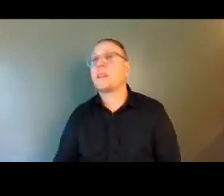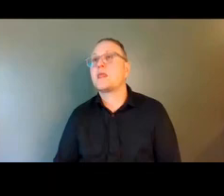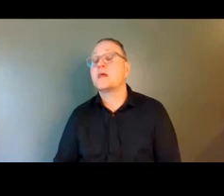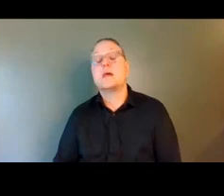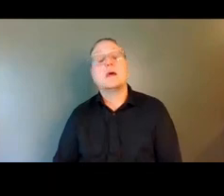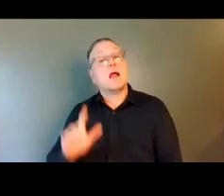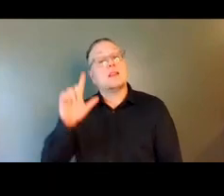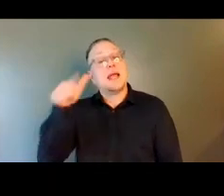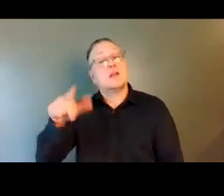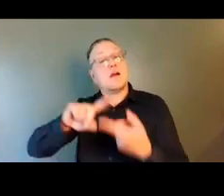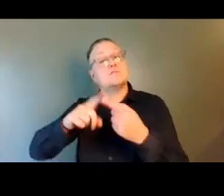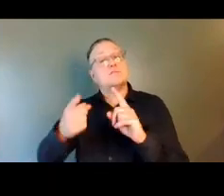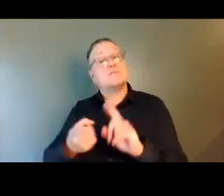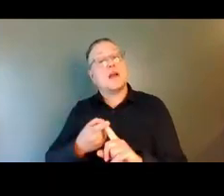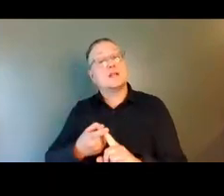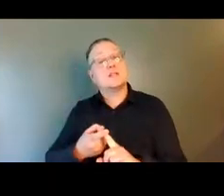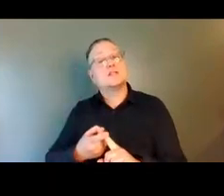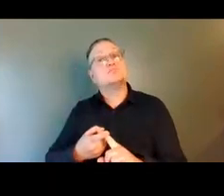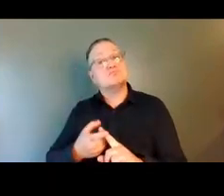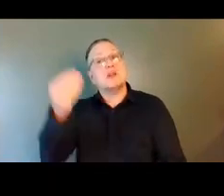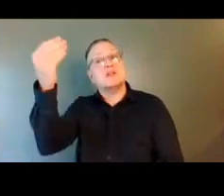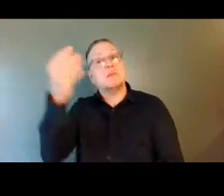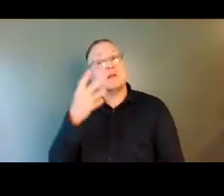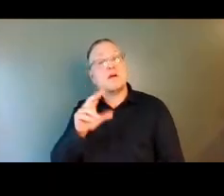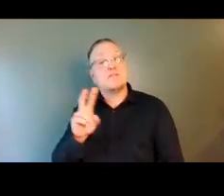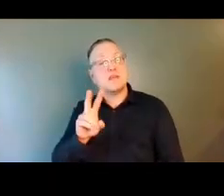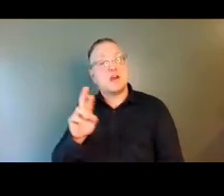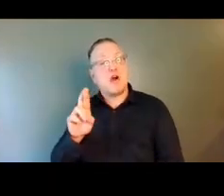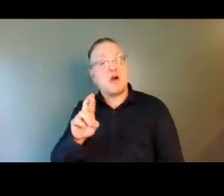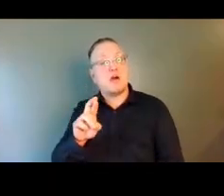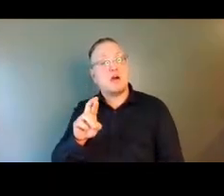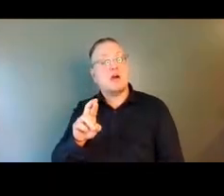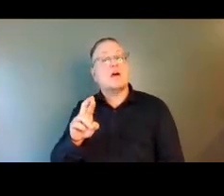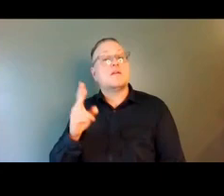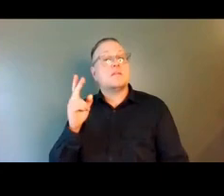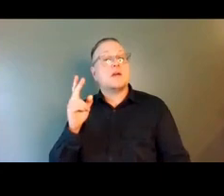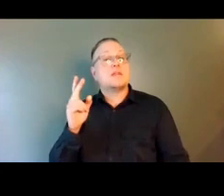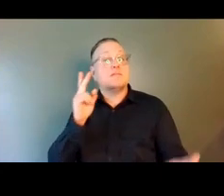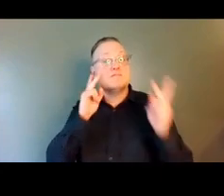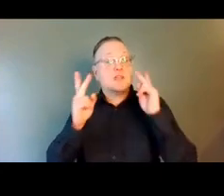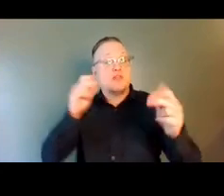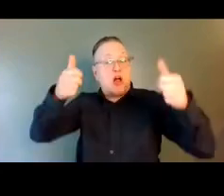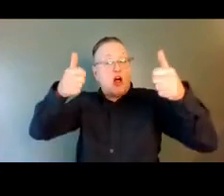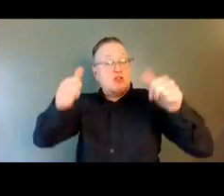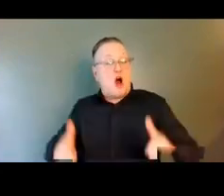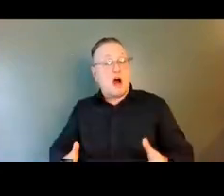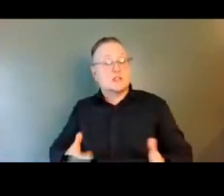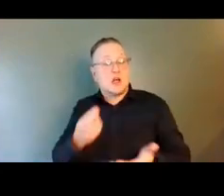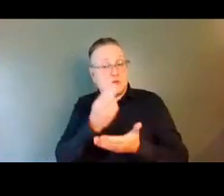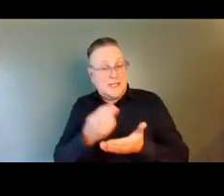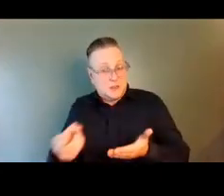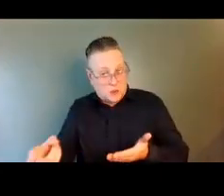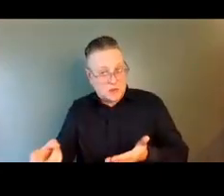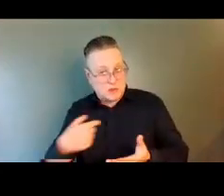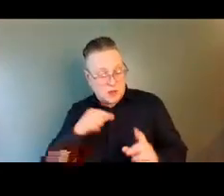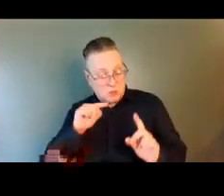vocational rehabilitation, and I was introduced to vision loss resources, where I attended what I called blind school,